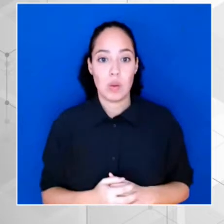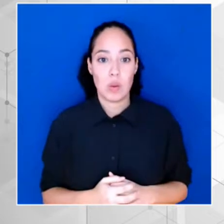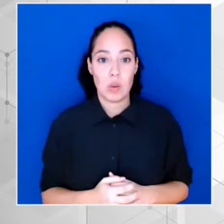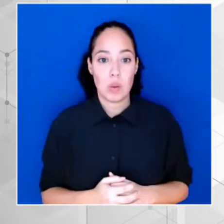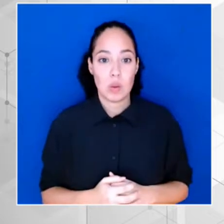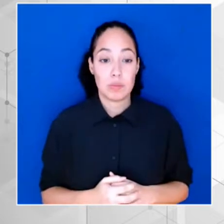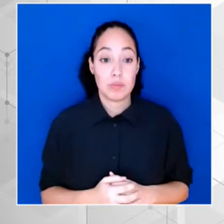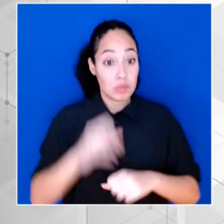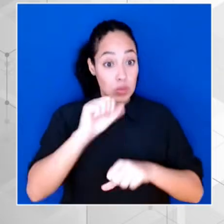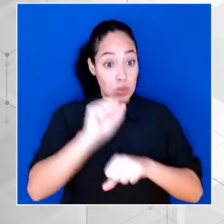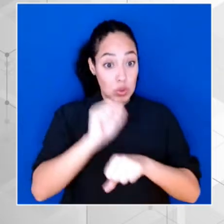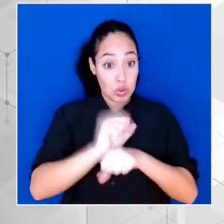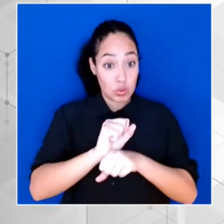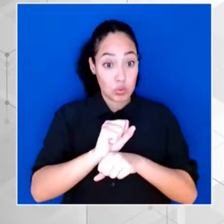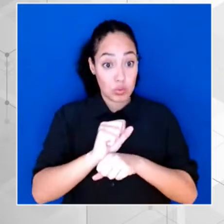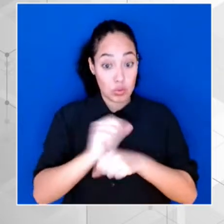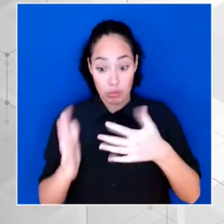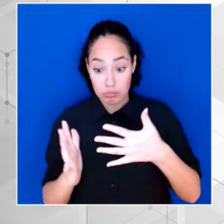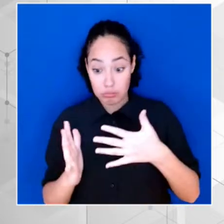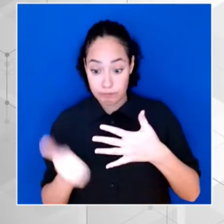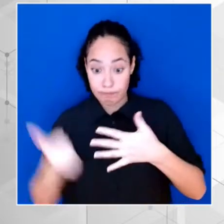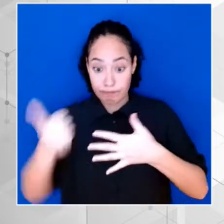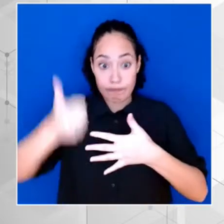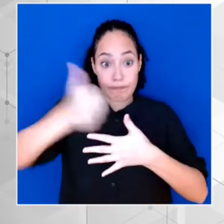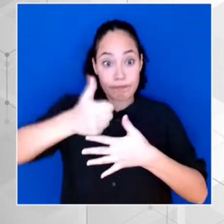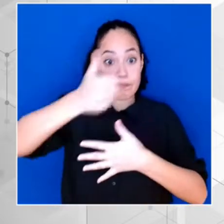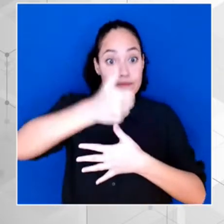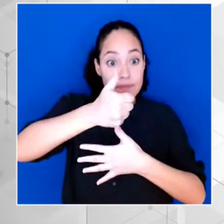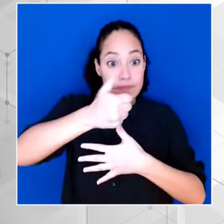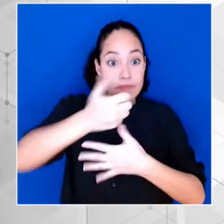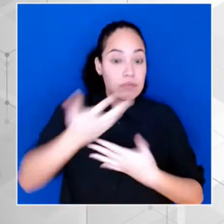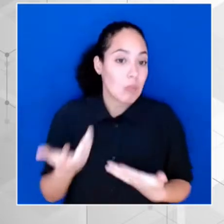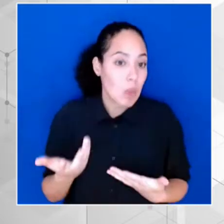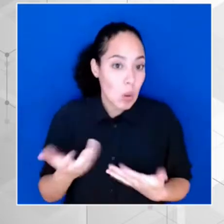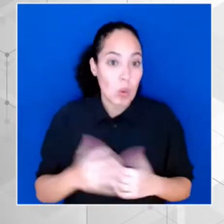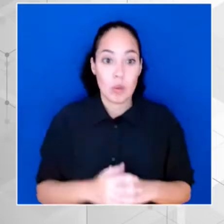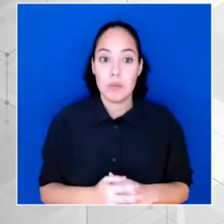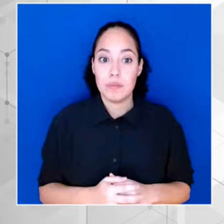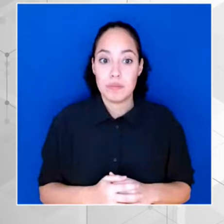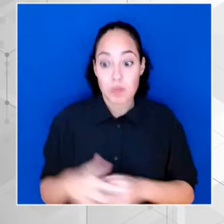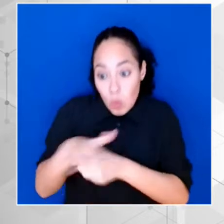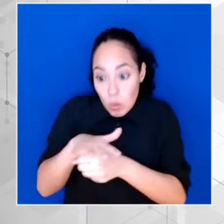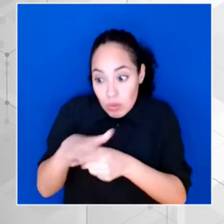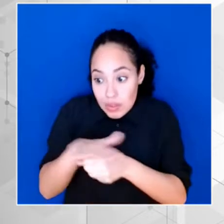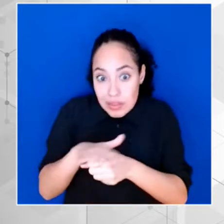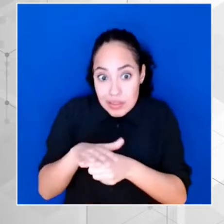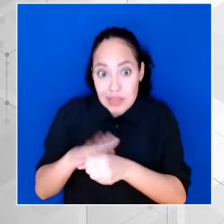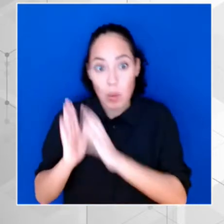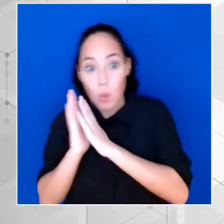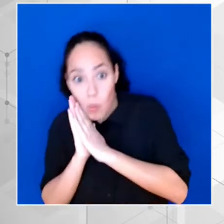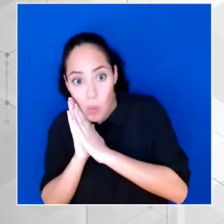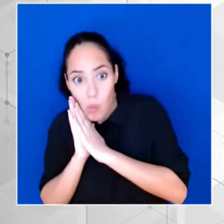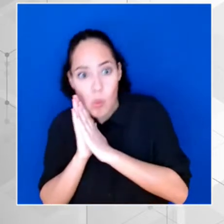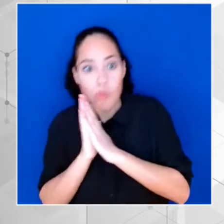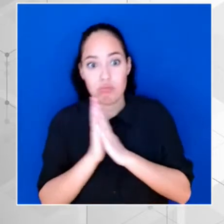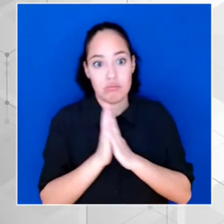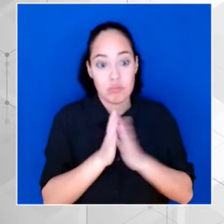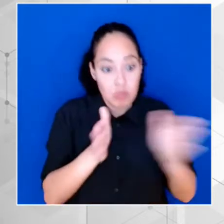job, your function, your department, or your location. And then on top of all that is how we communicate